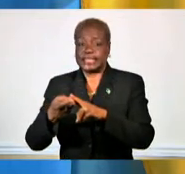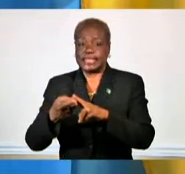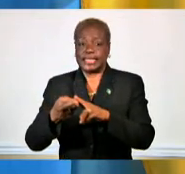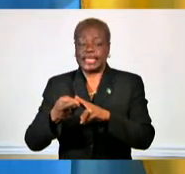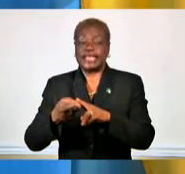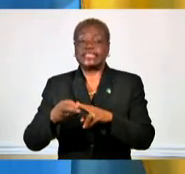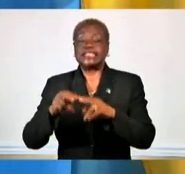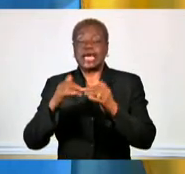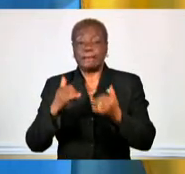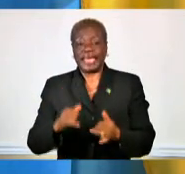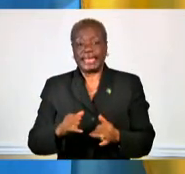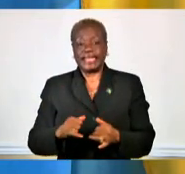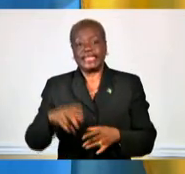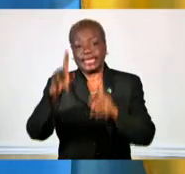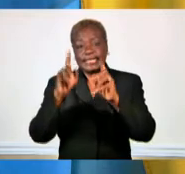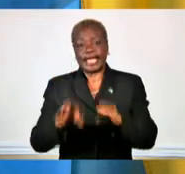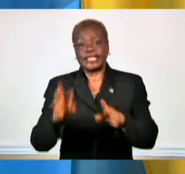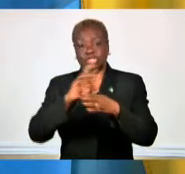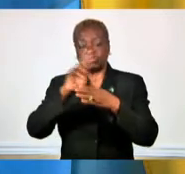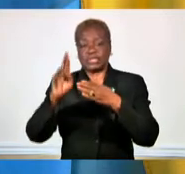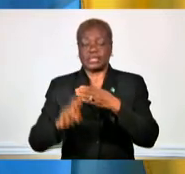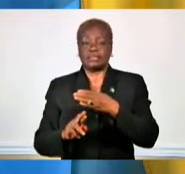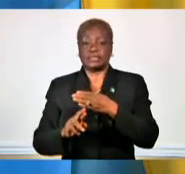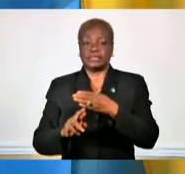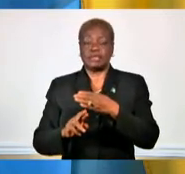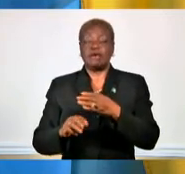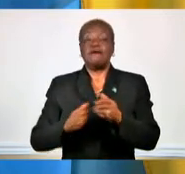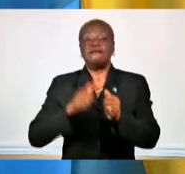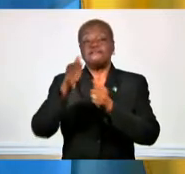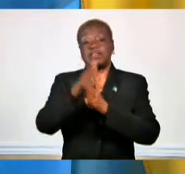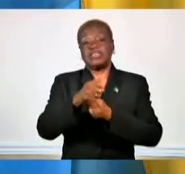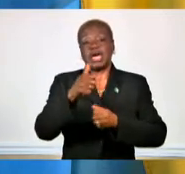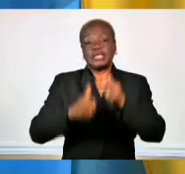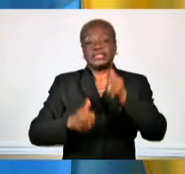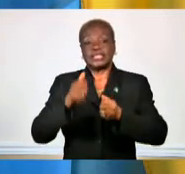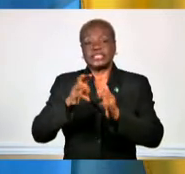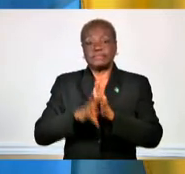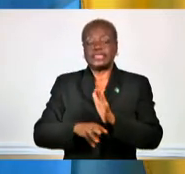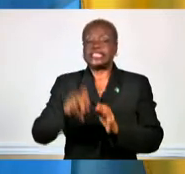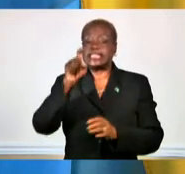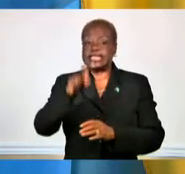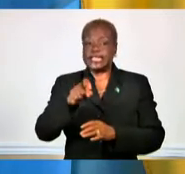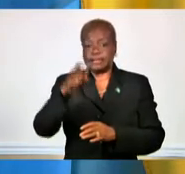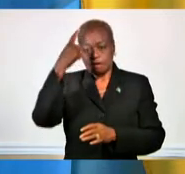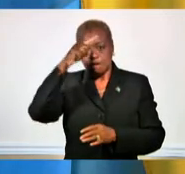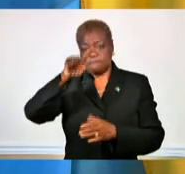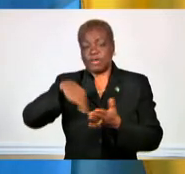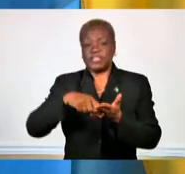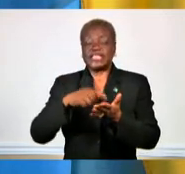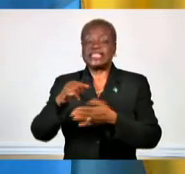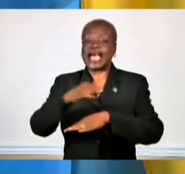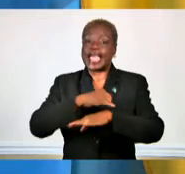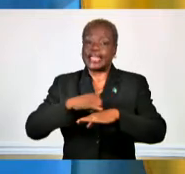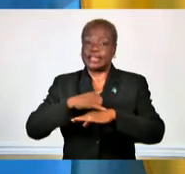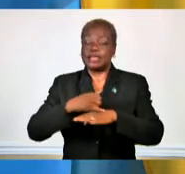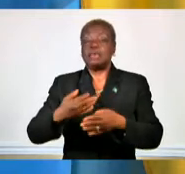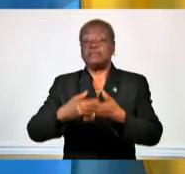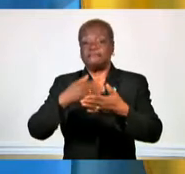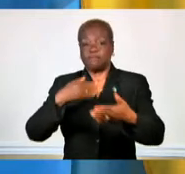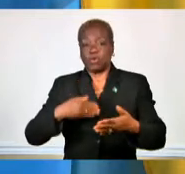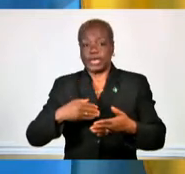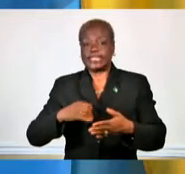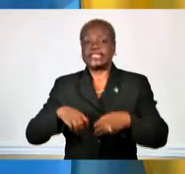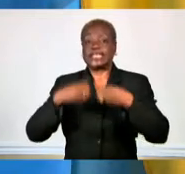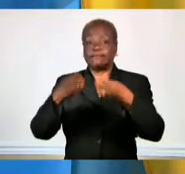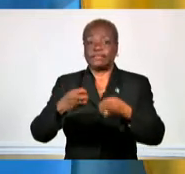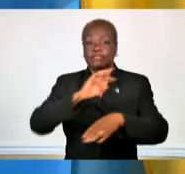test results. Further assessment is required for this island before it can be given the